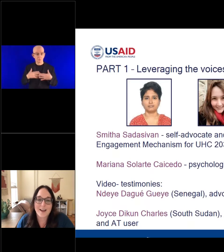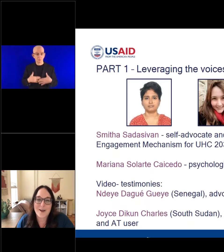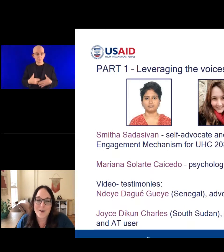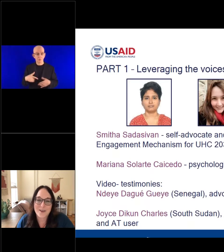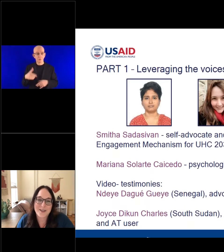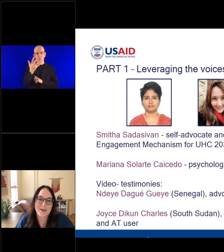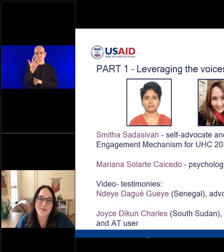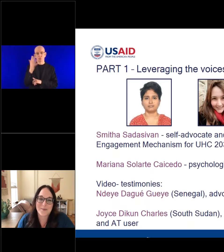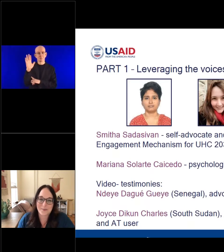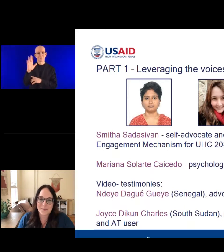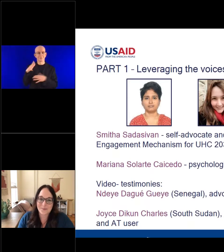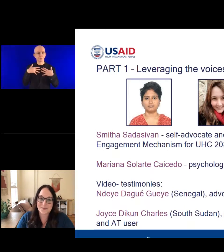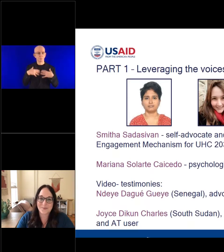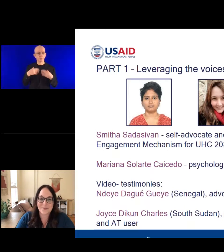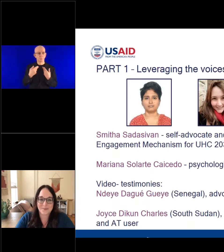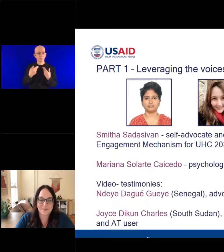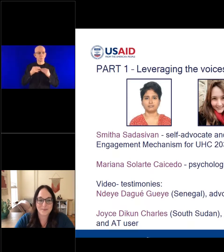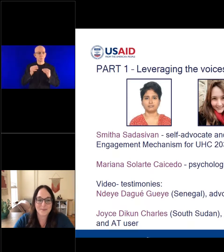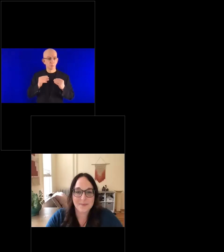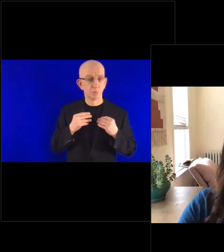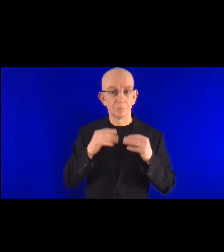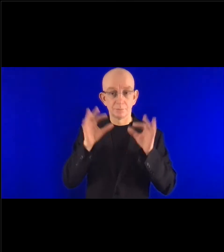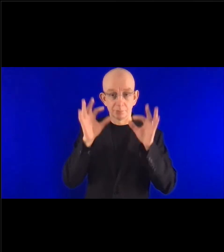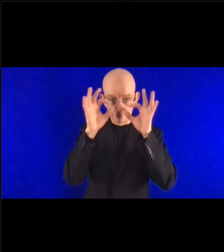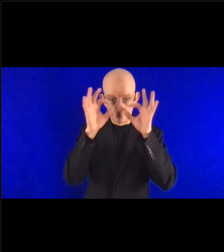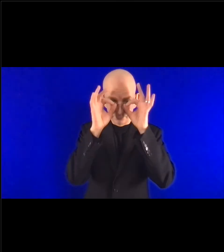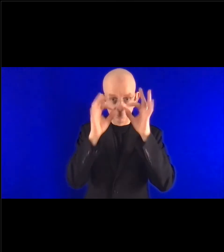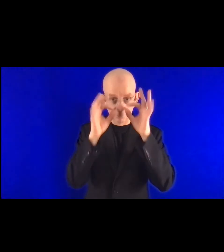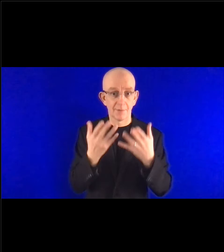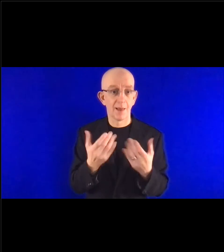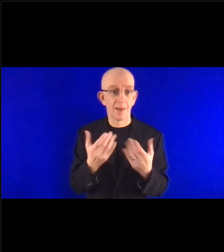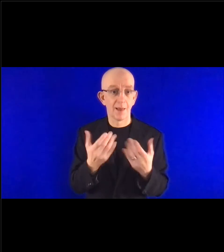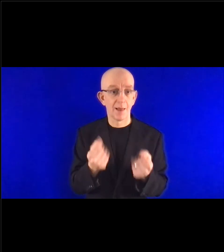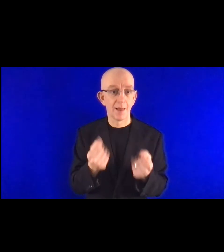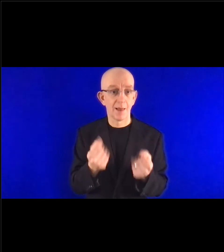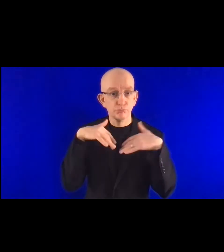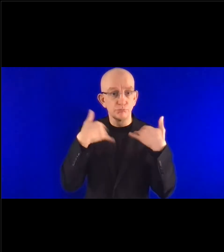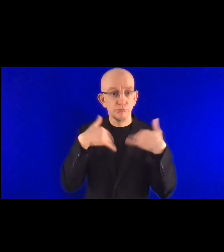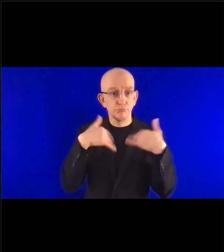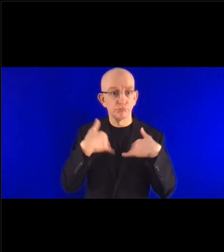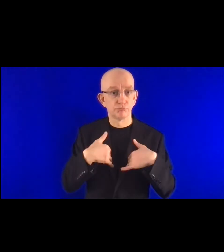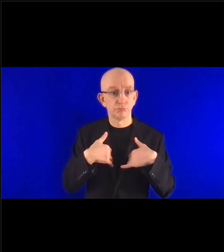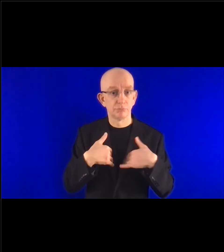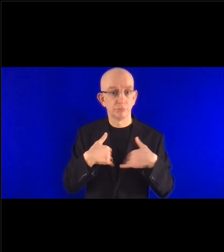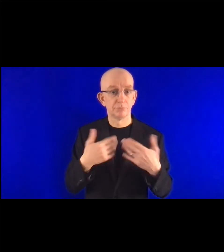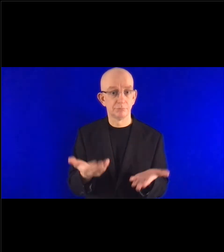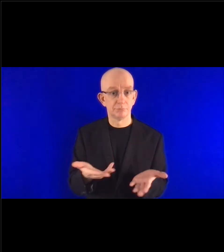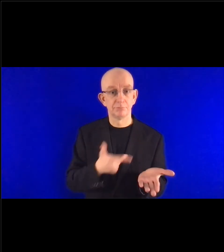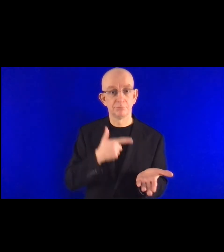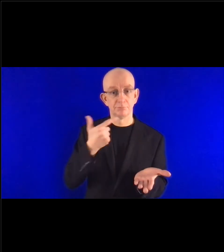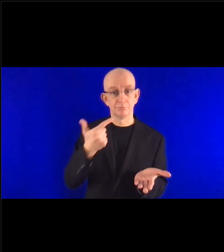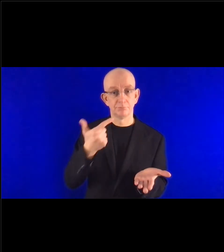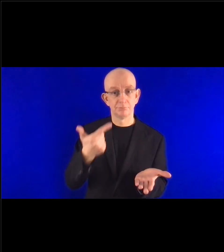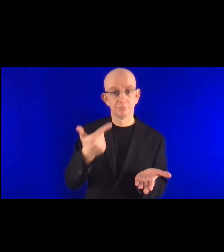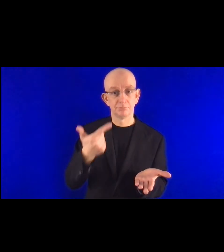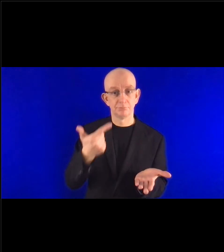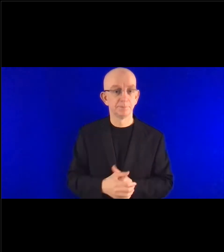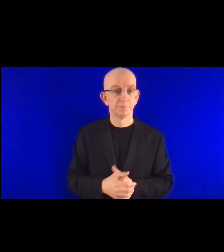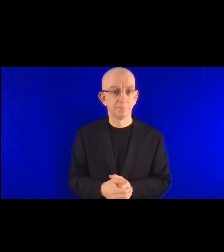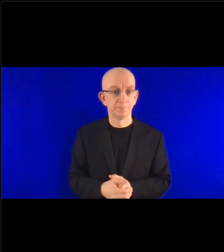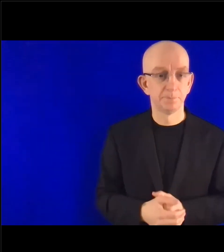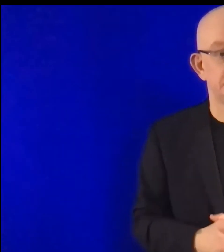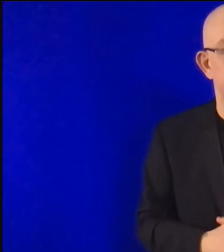will hand it over to you. Thank you very much, Rosemary. I am Smitha Sadasivan from India. I